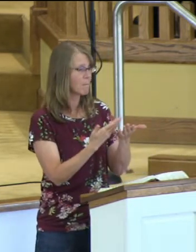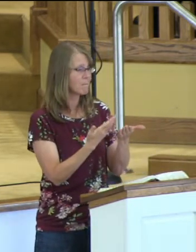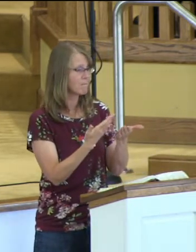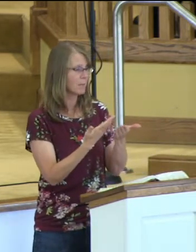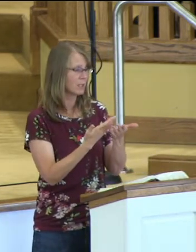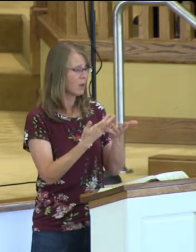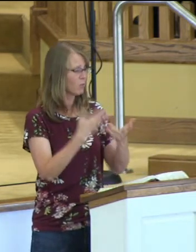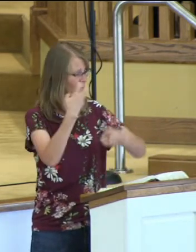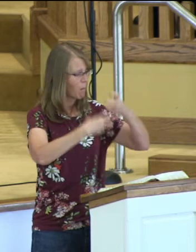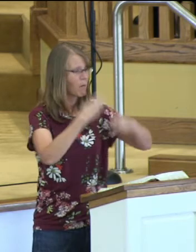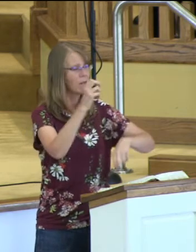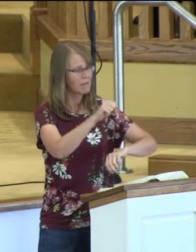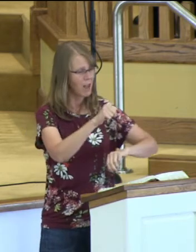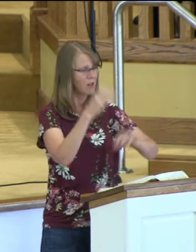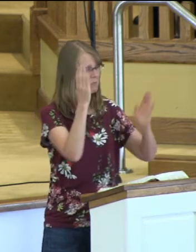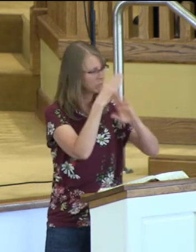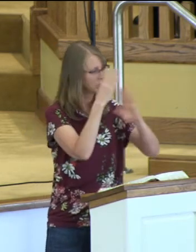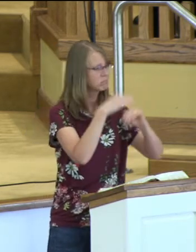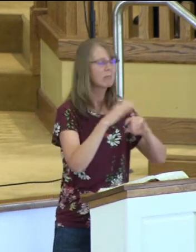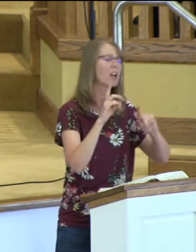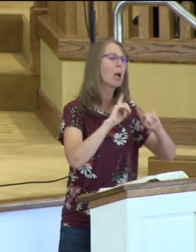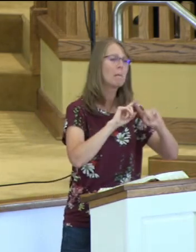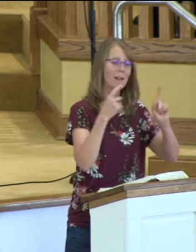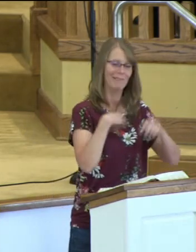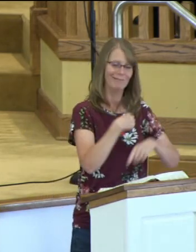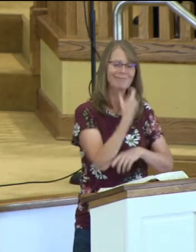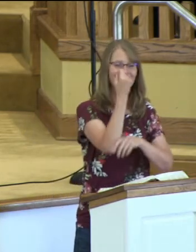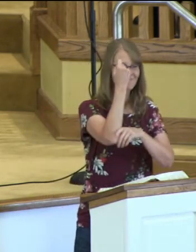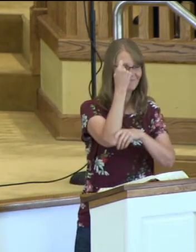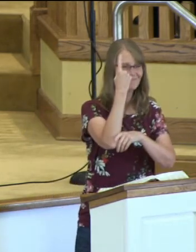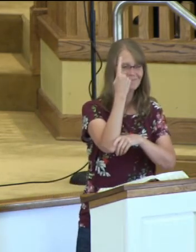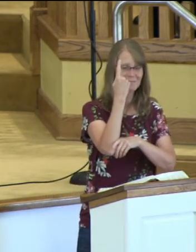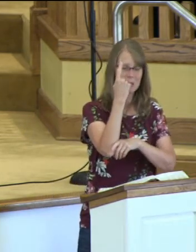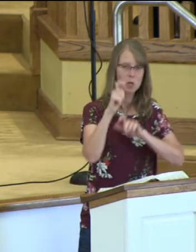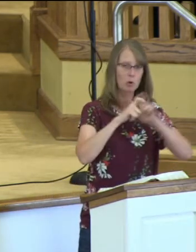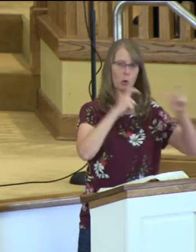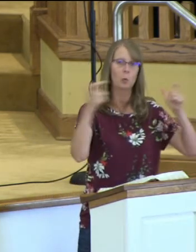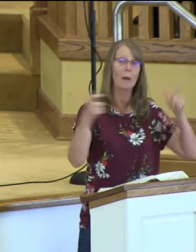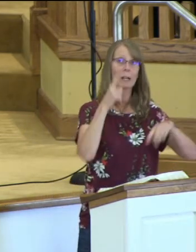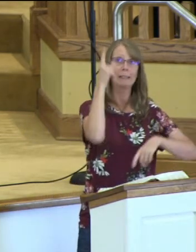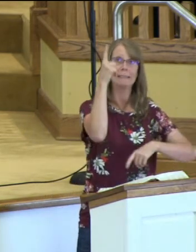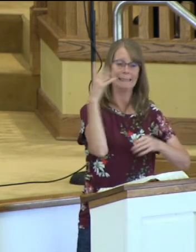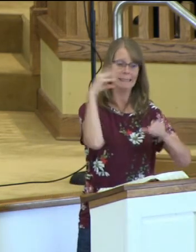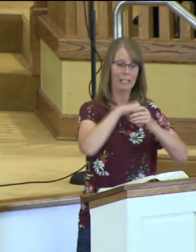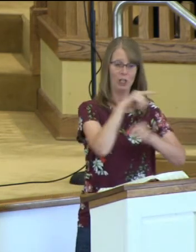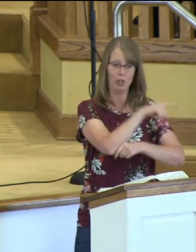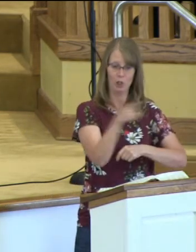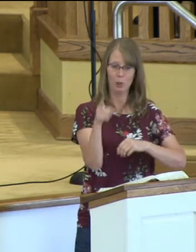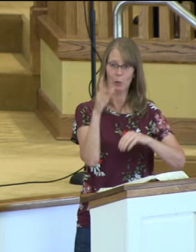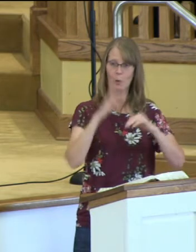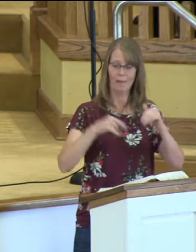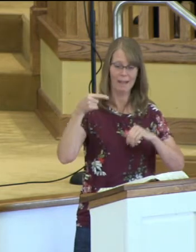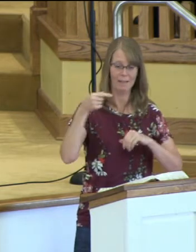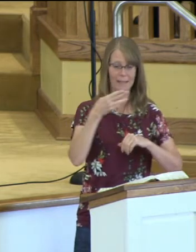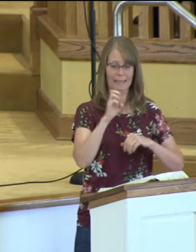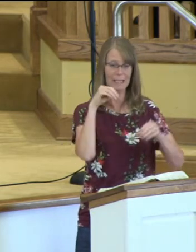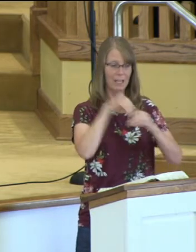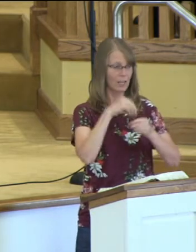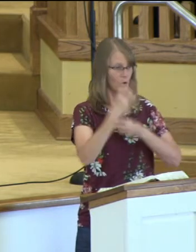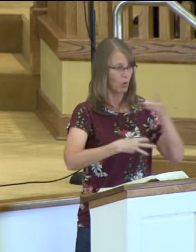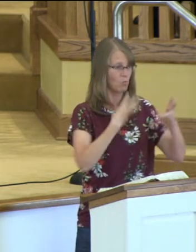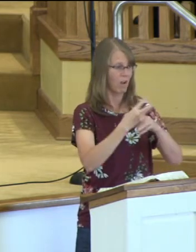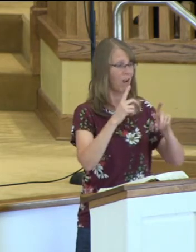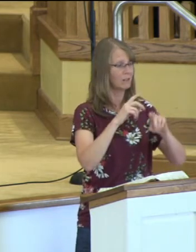There was some trouble for sure. But we understand that greater is he that is in you than he that is in the world. And so